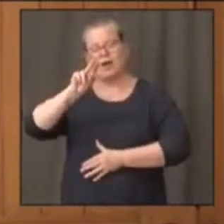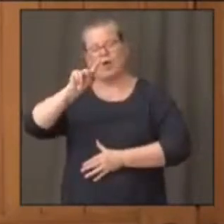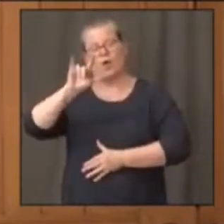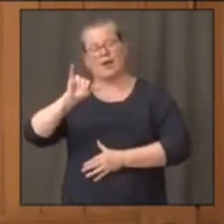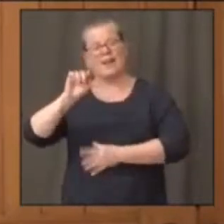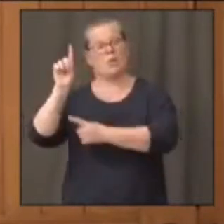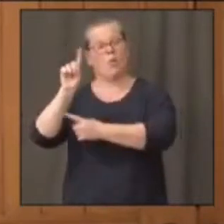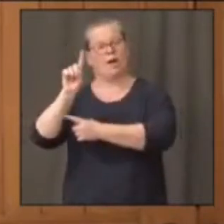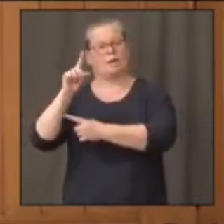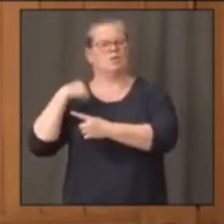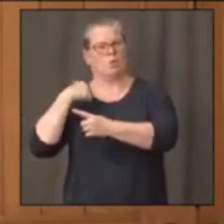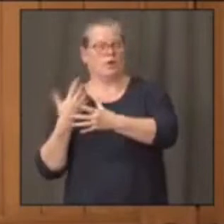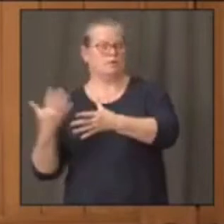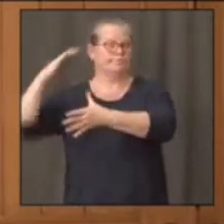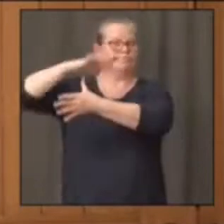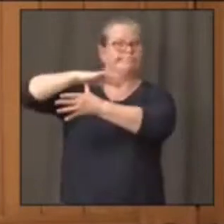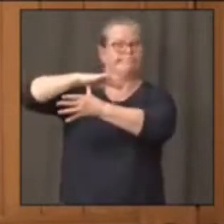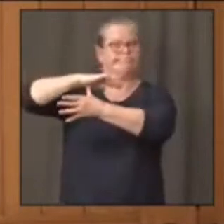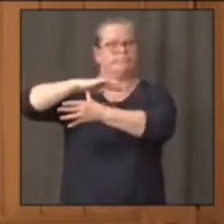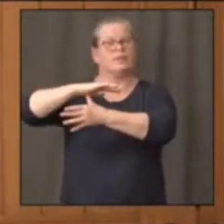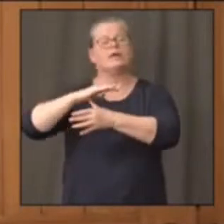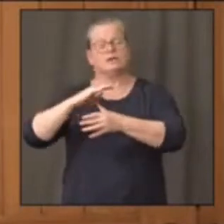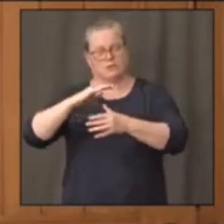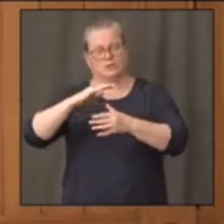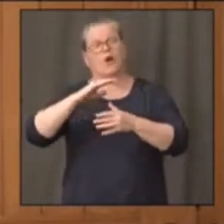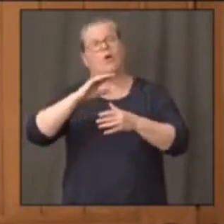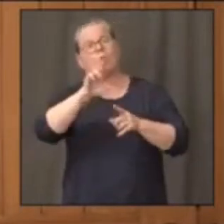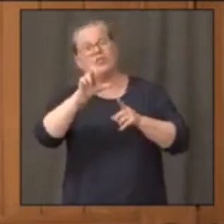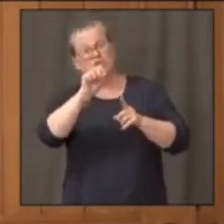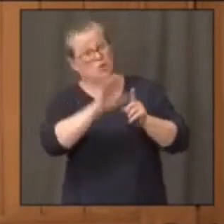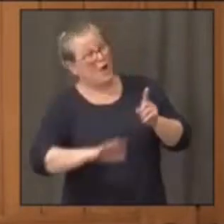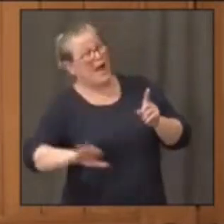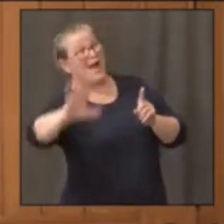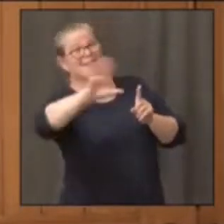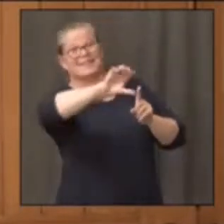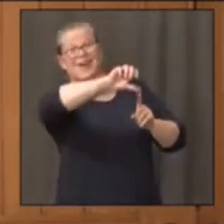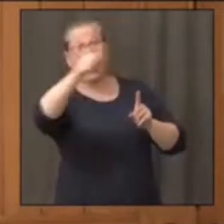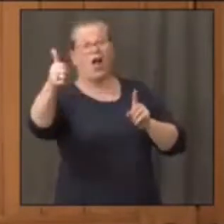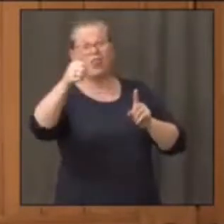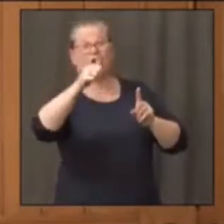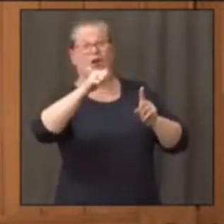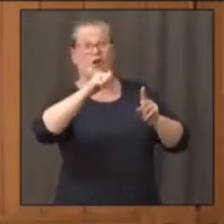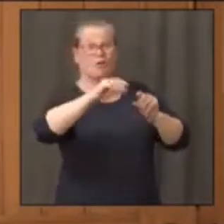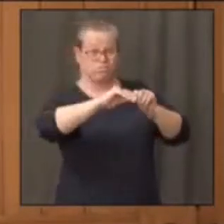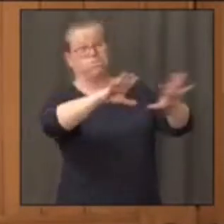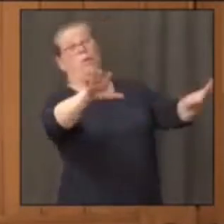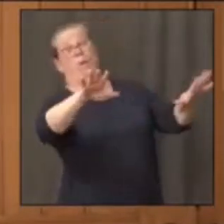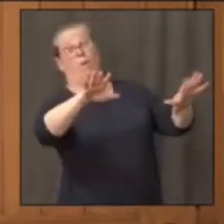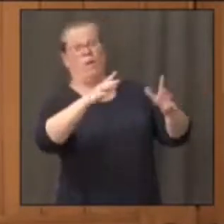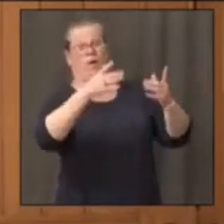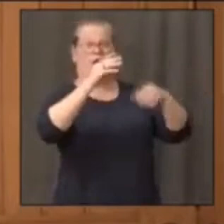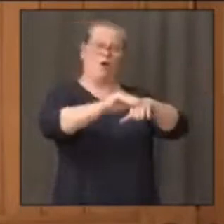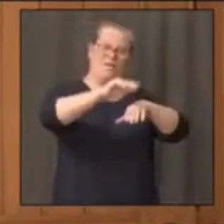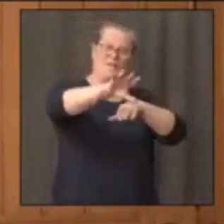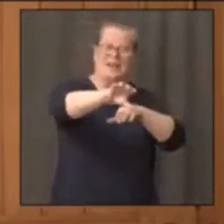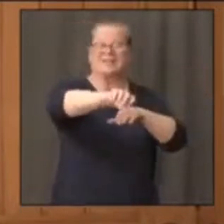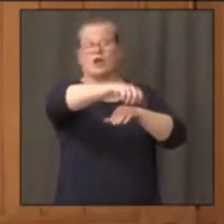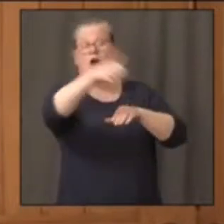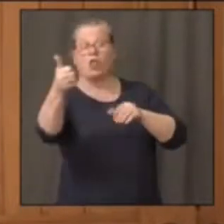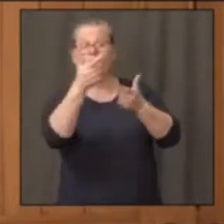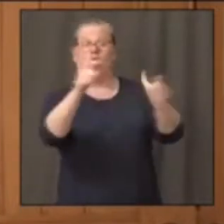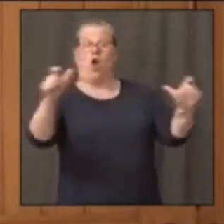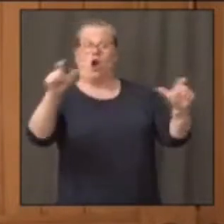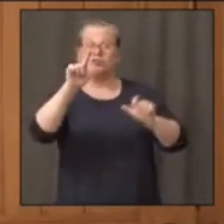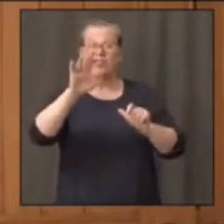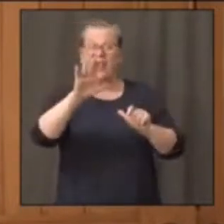that the national issues are causing challenges for some of those large commercial labs out of state. So we are working with